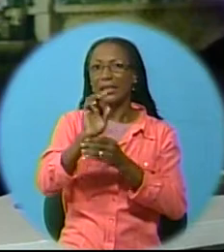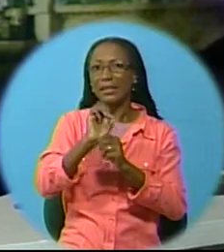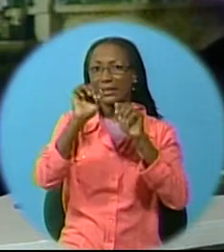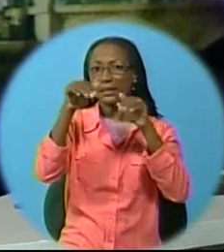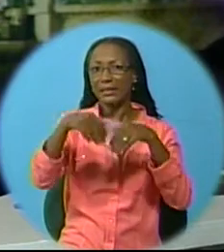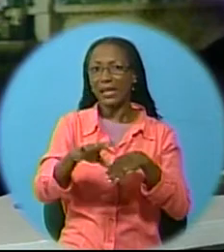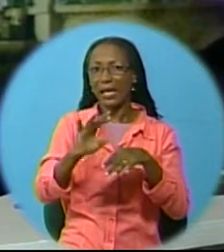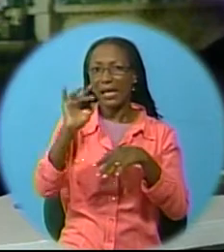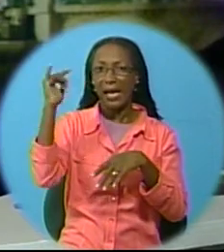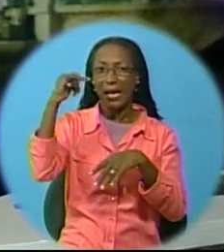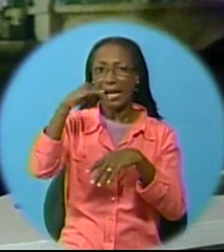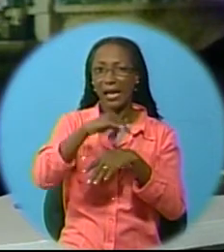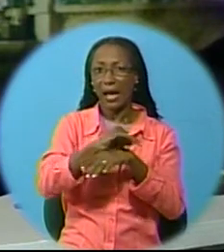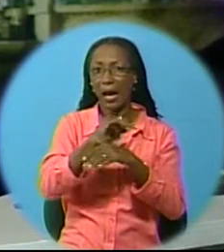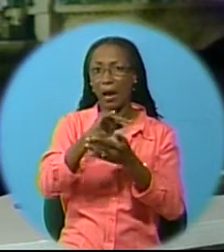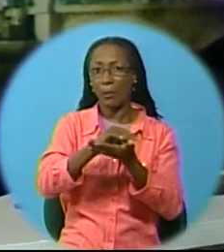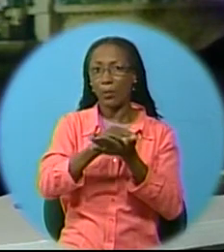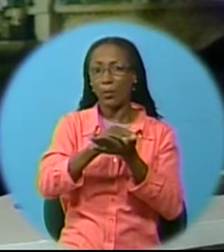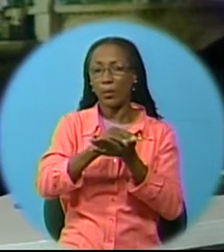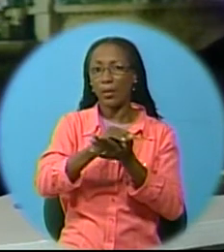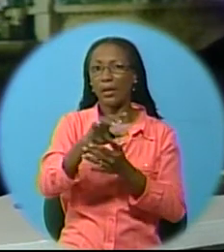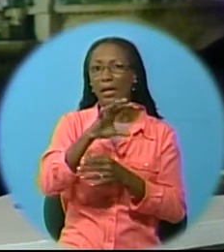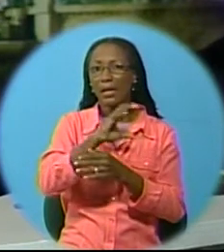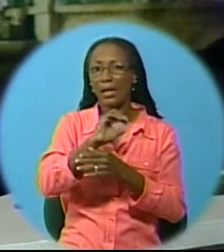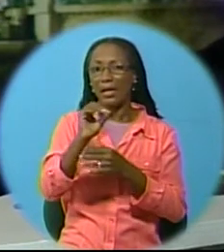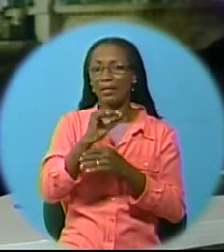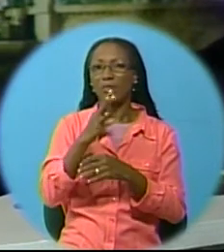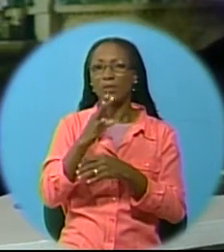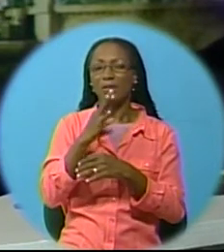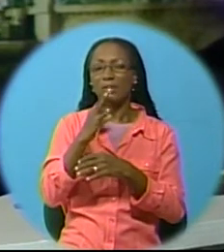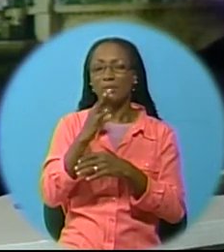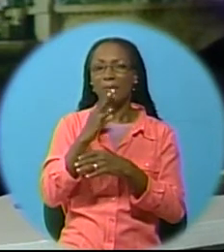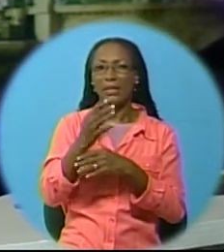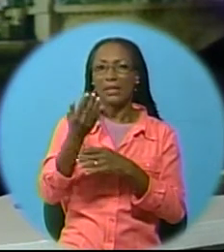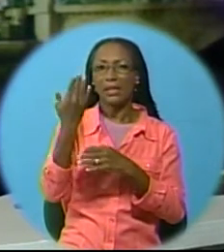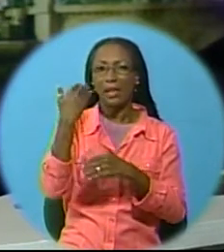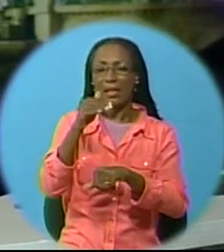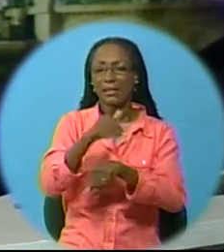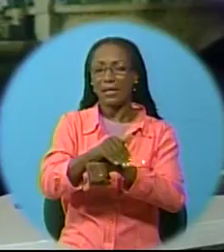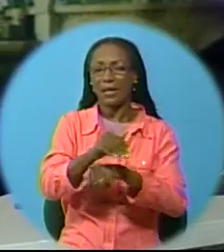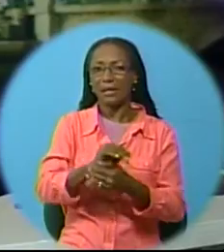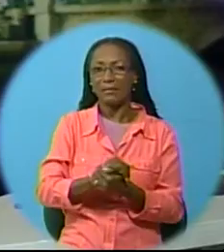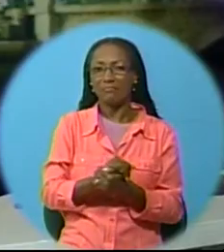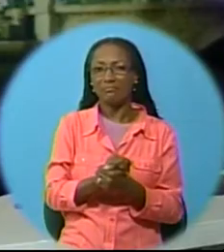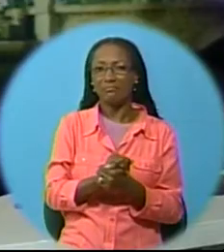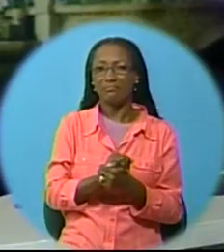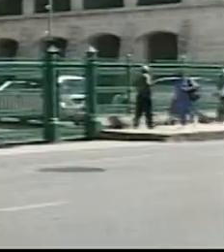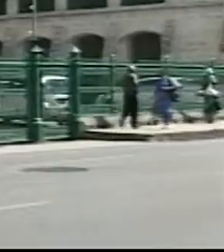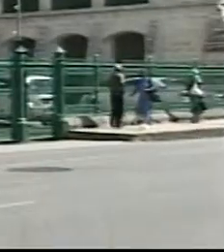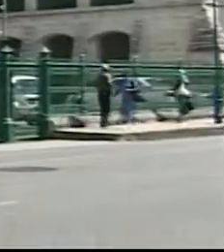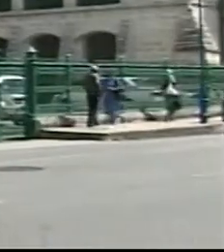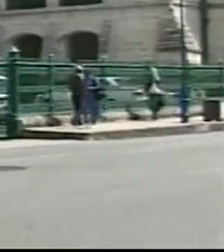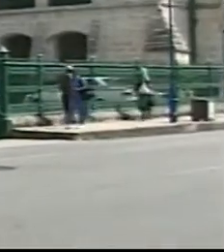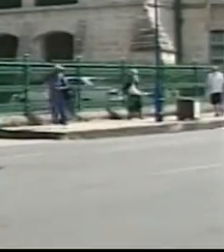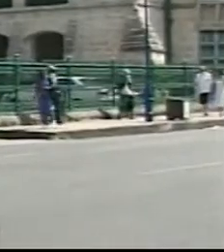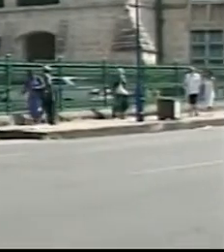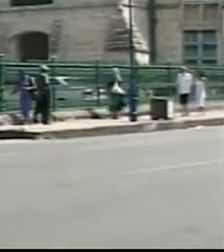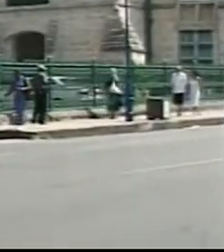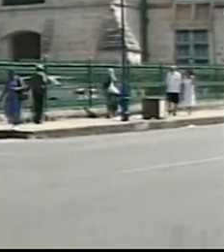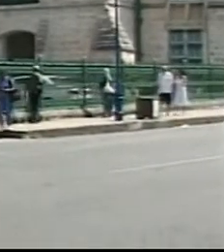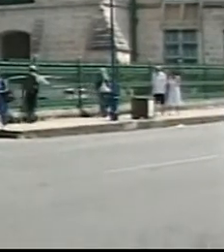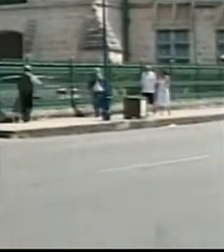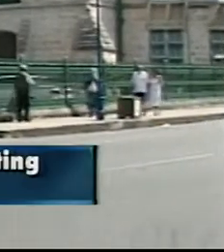debate on an amendment to the Tourism Development Act last night. Ryan Broom reports. Mr. Seeley says